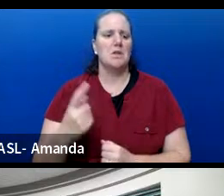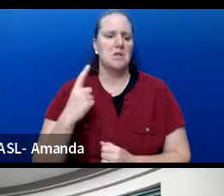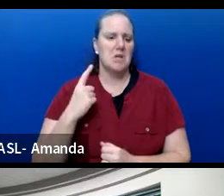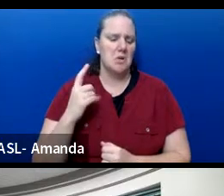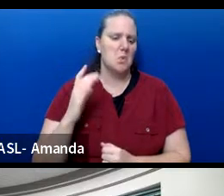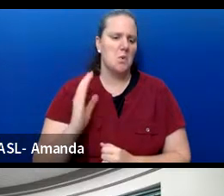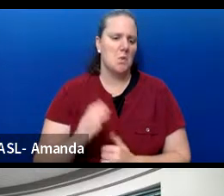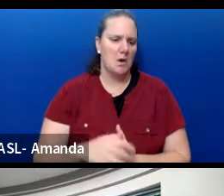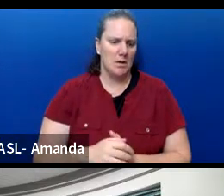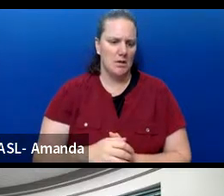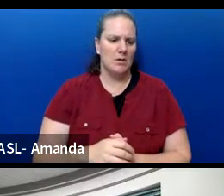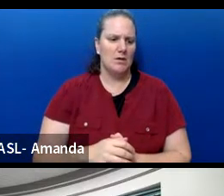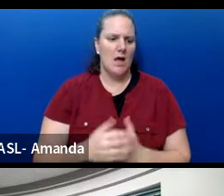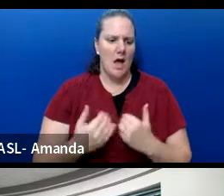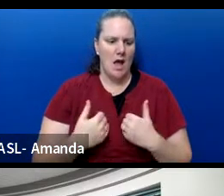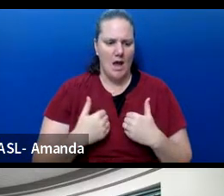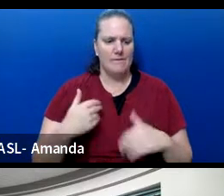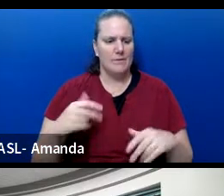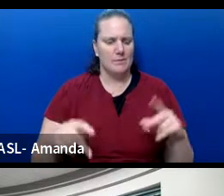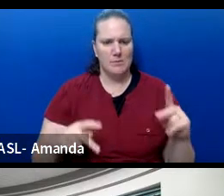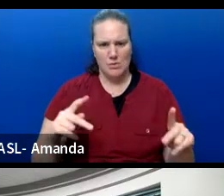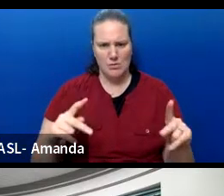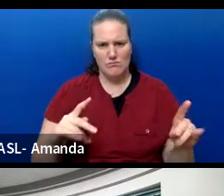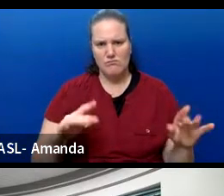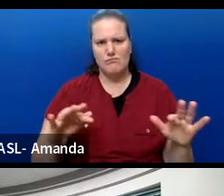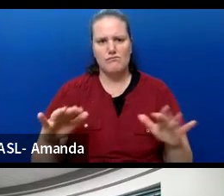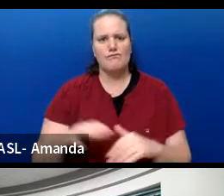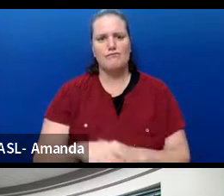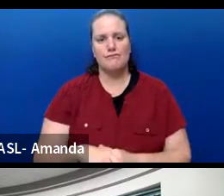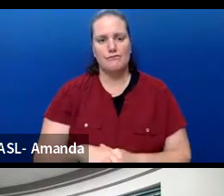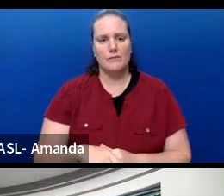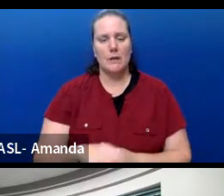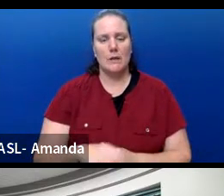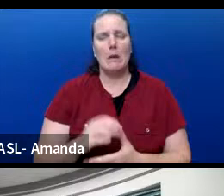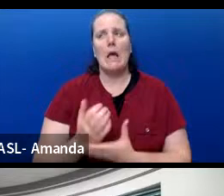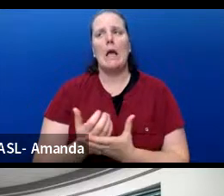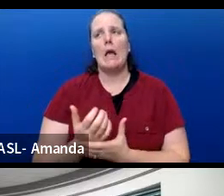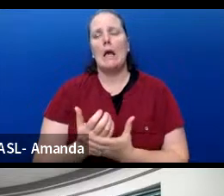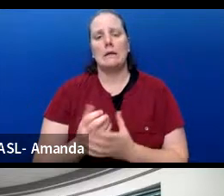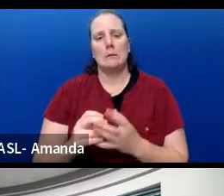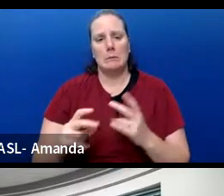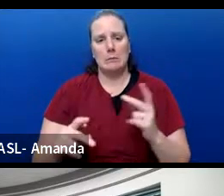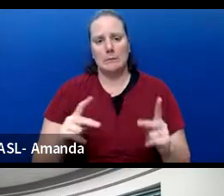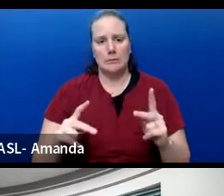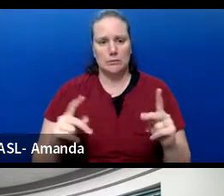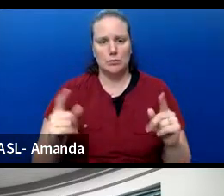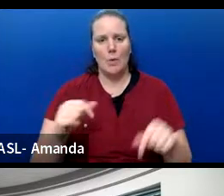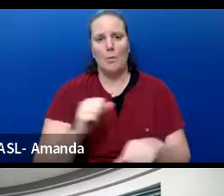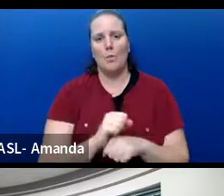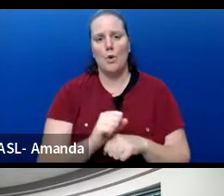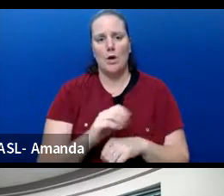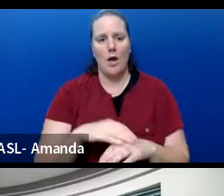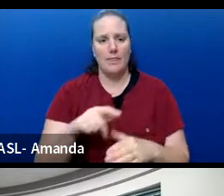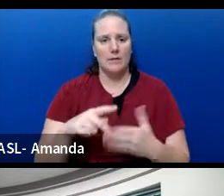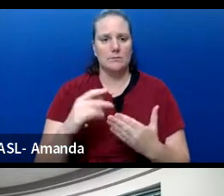be bringing in folks and begging folks to come work on this project,